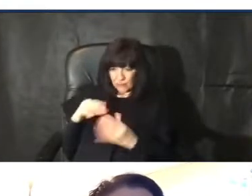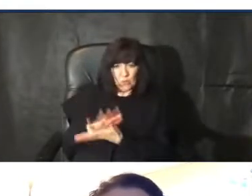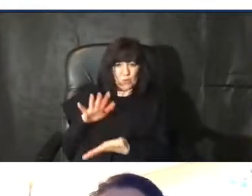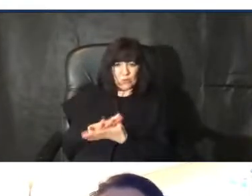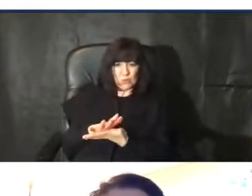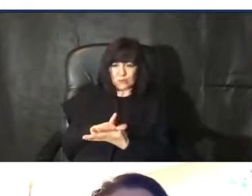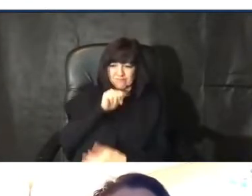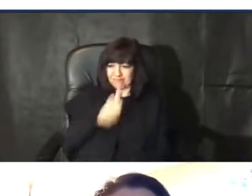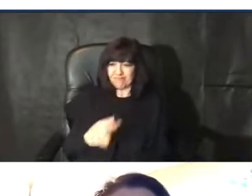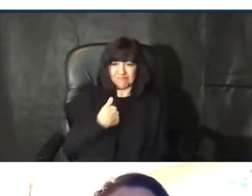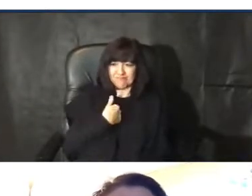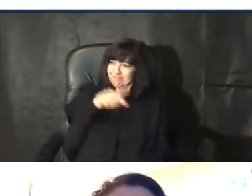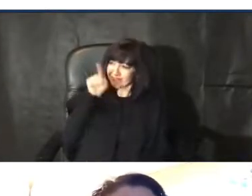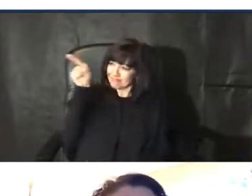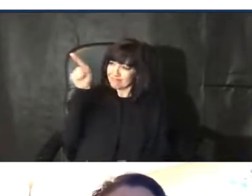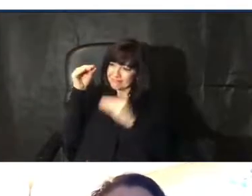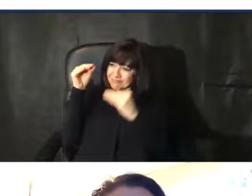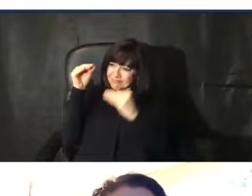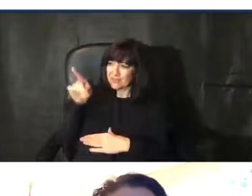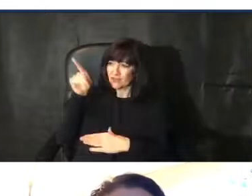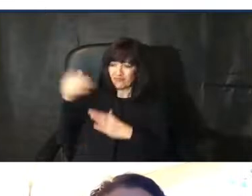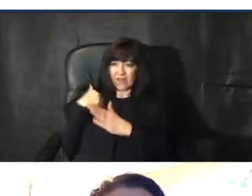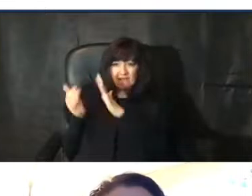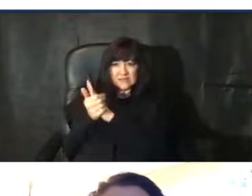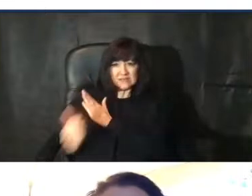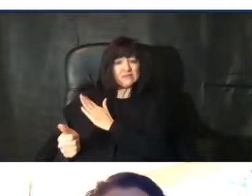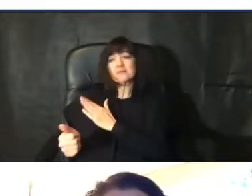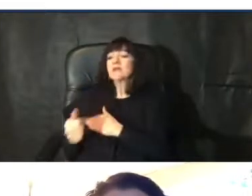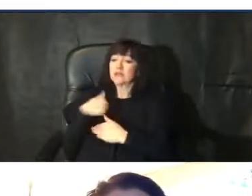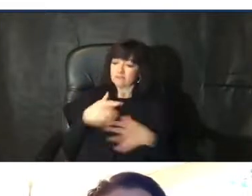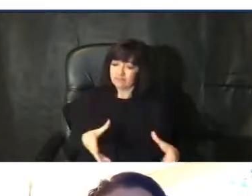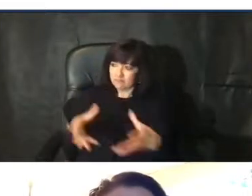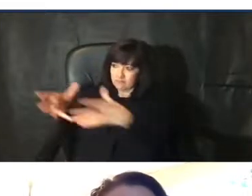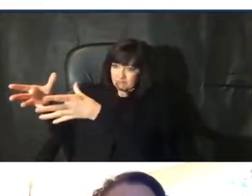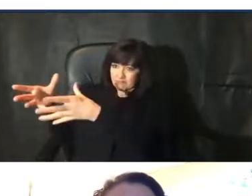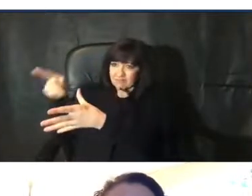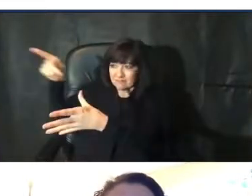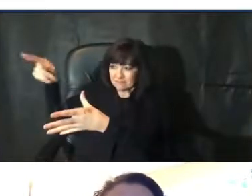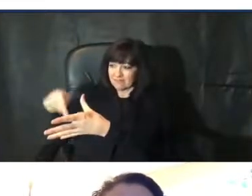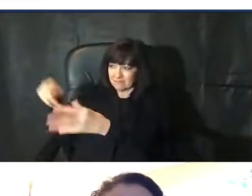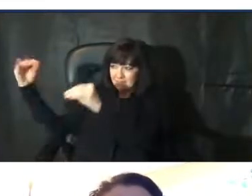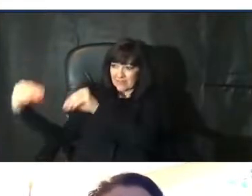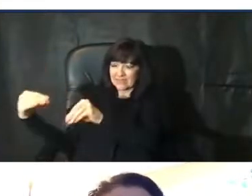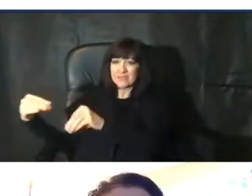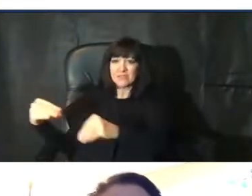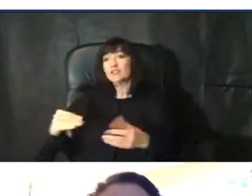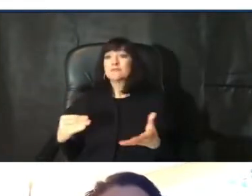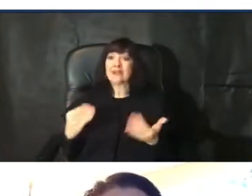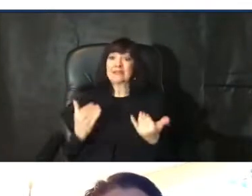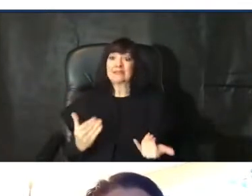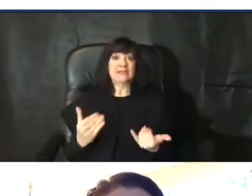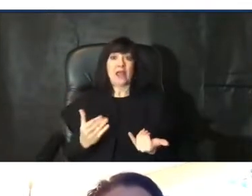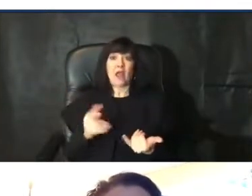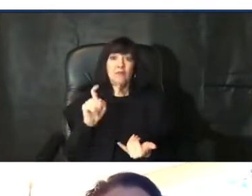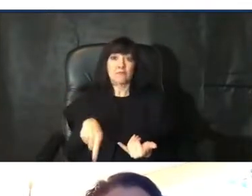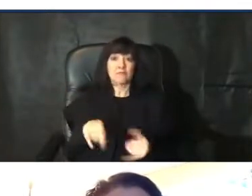They don't have the training that teachers have. They don't know the material themselves. So to try to learn along with